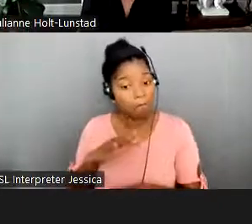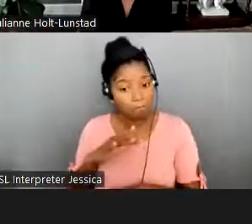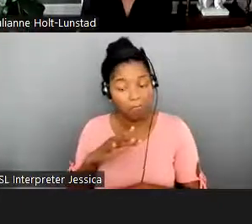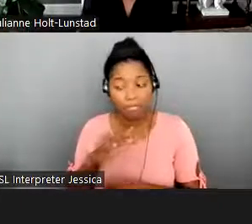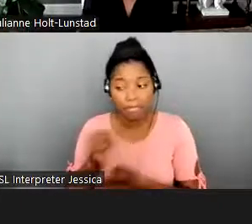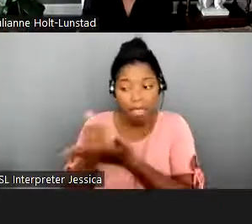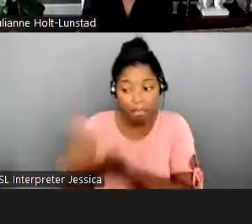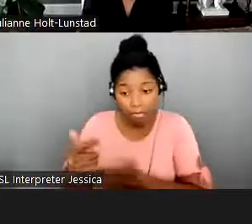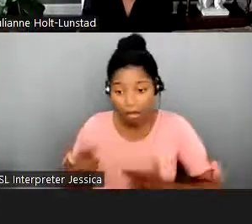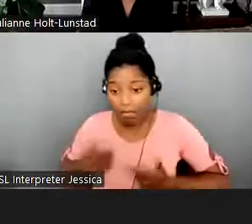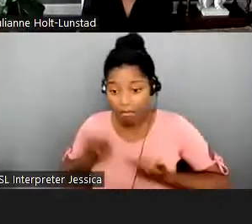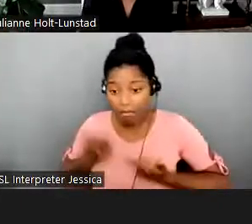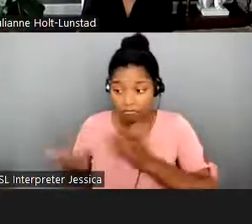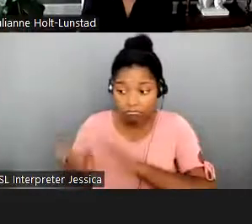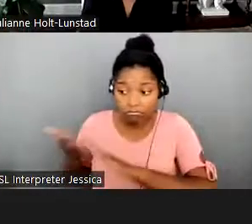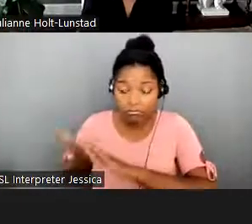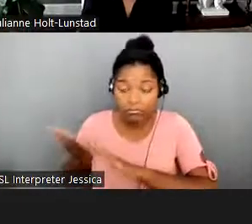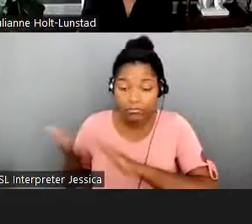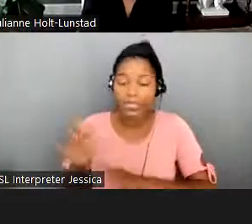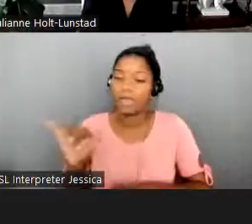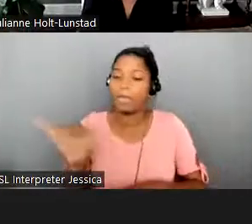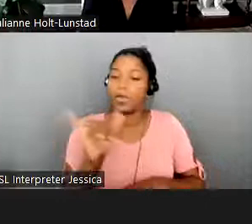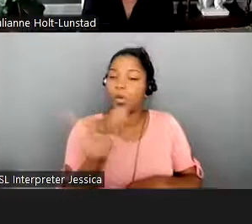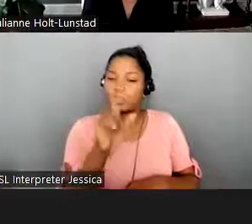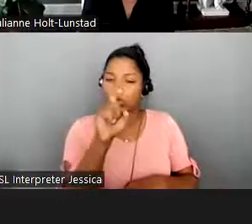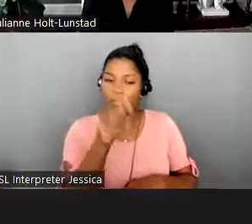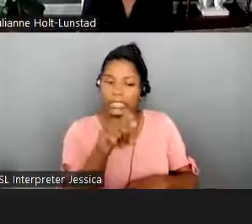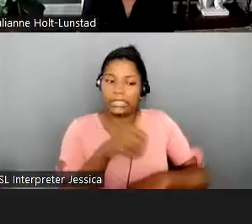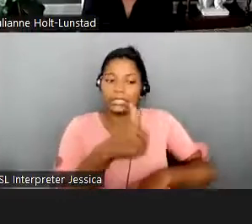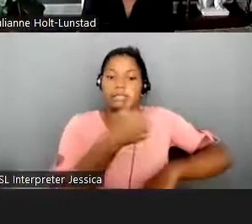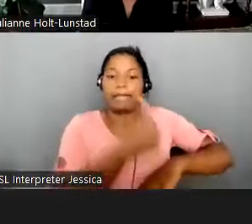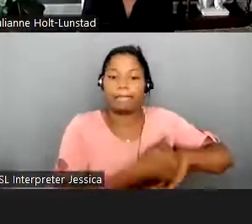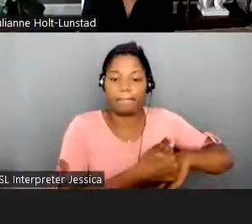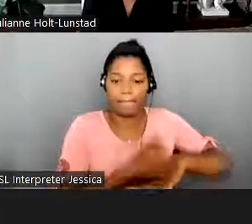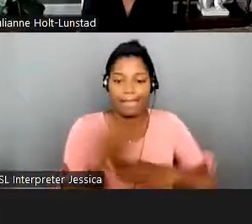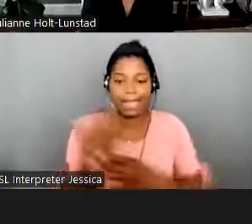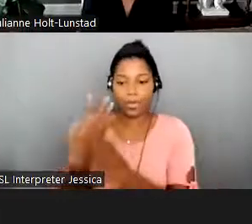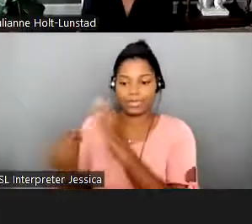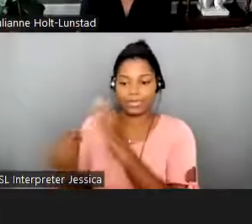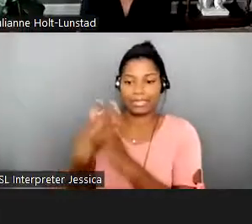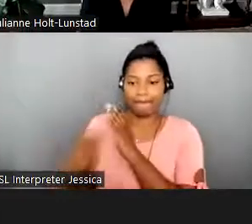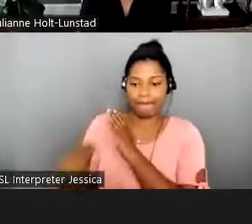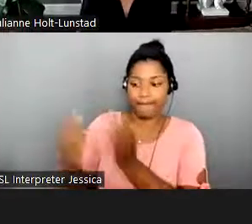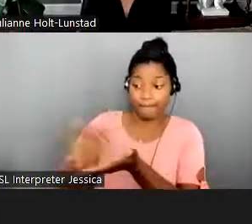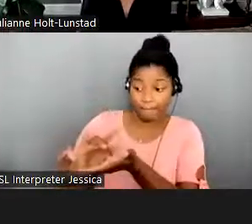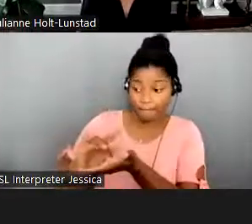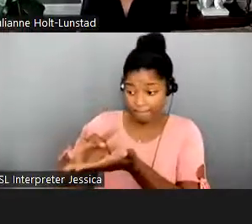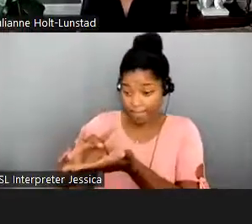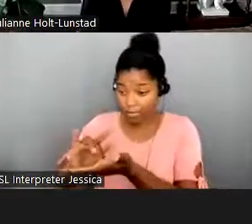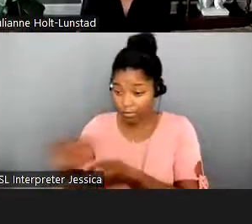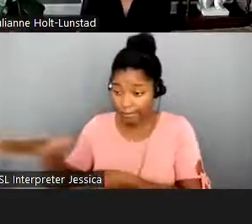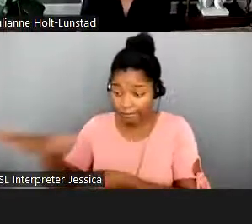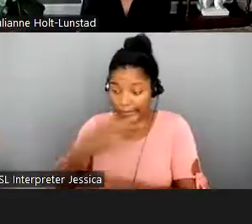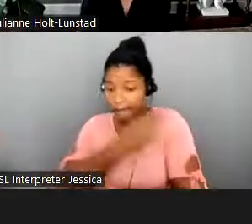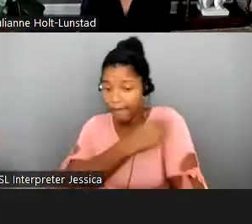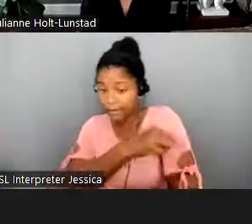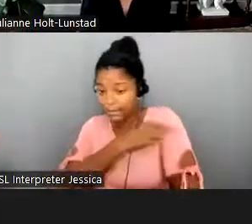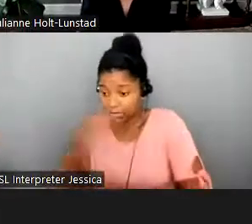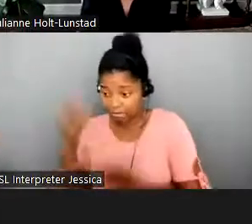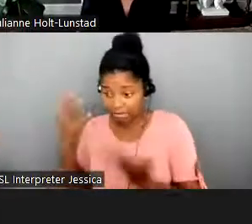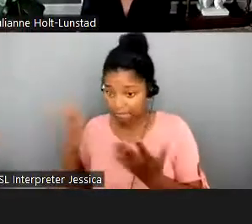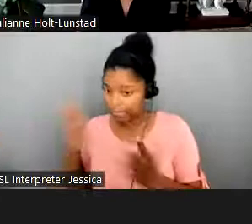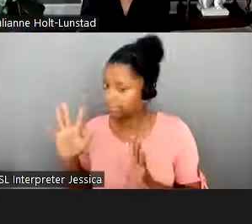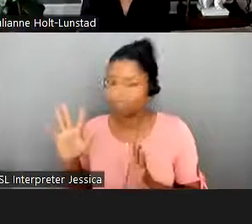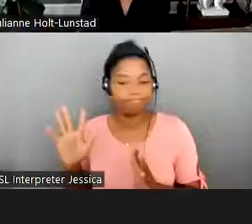survival, it's also clear that we need strategies outside of medical settings. And we need strategies that